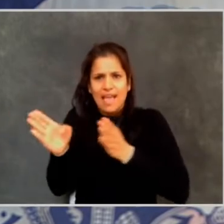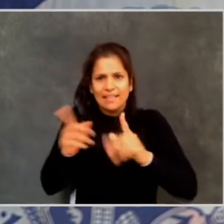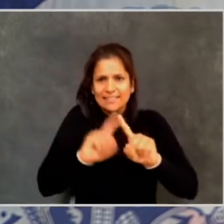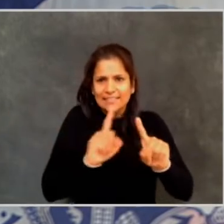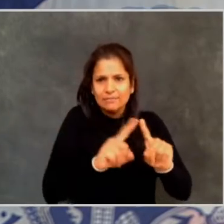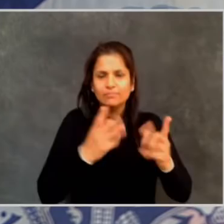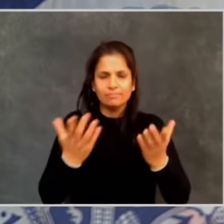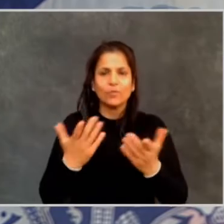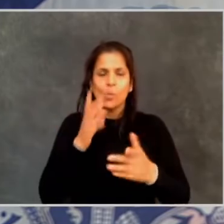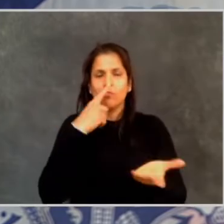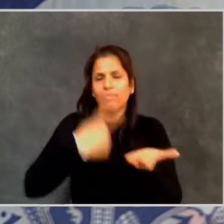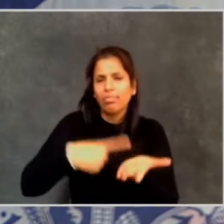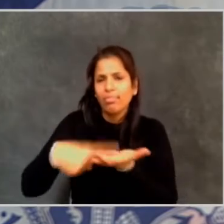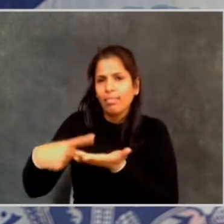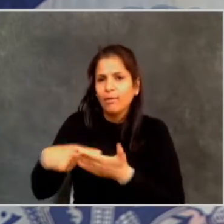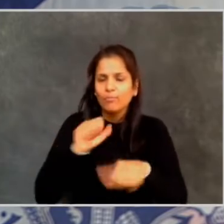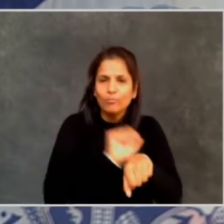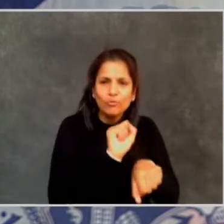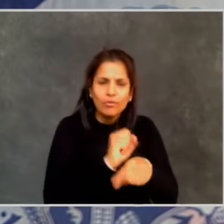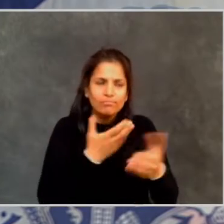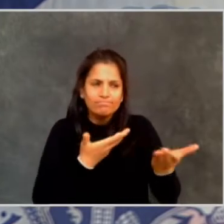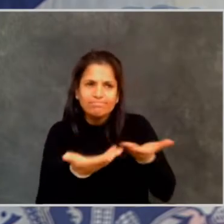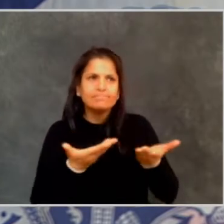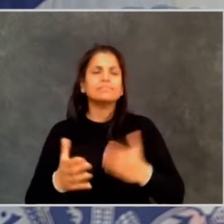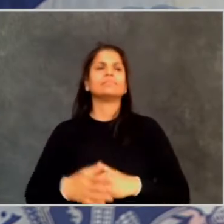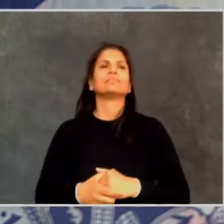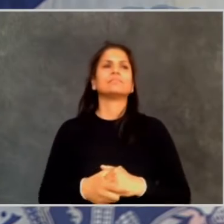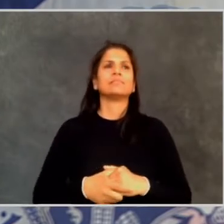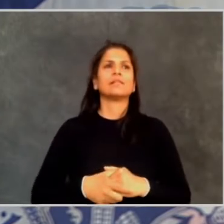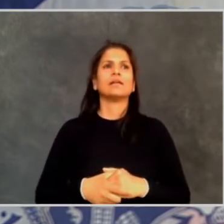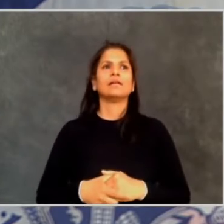city workers it takes, no matter how many volunteers it takes, we're going to do it.